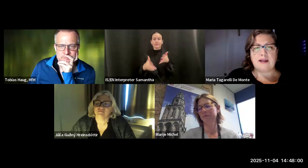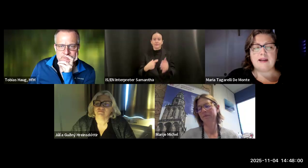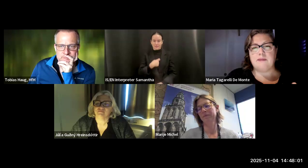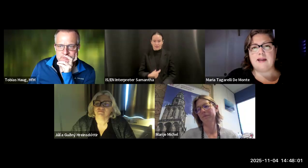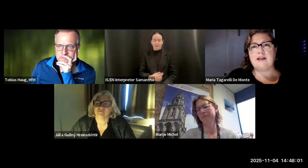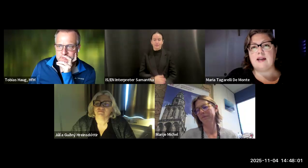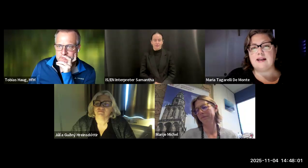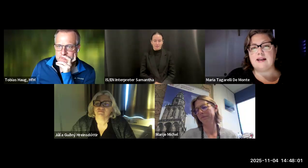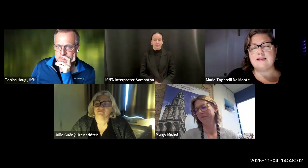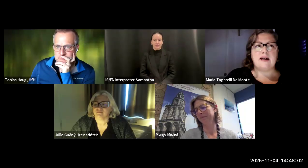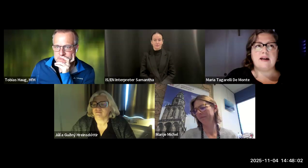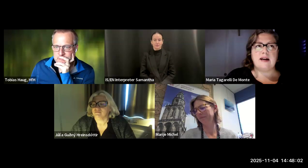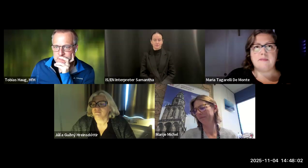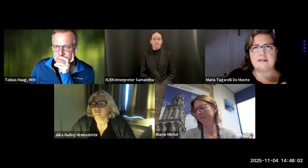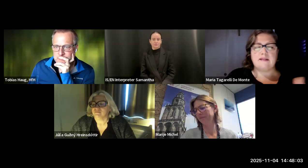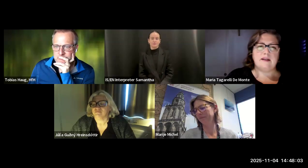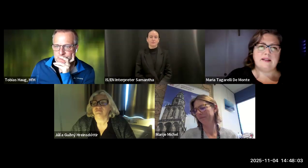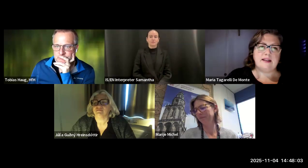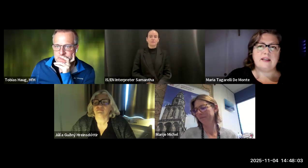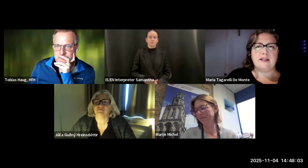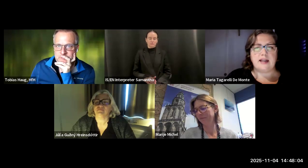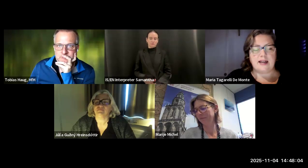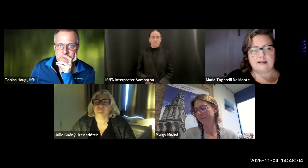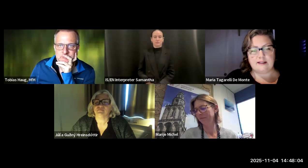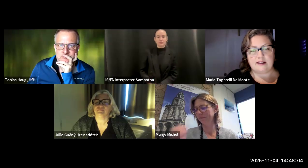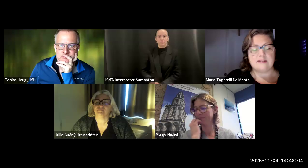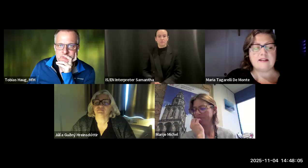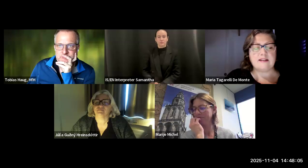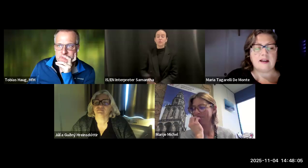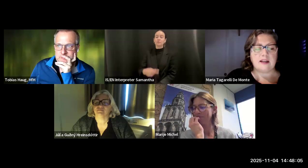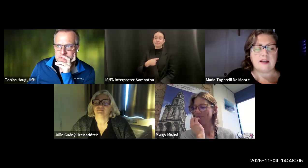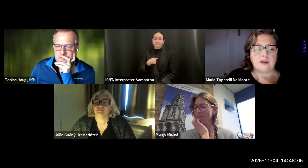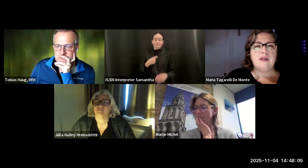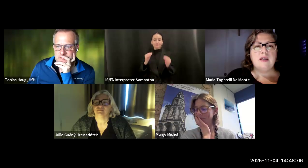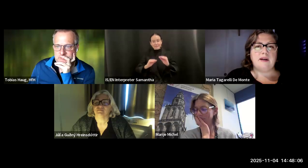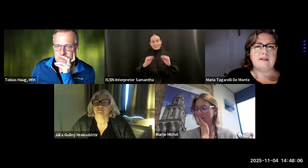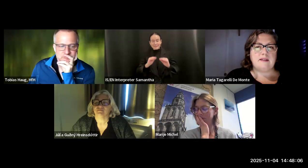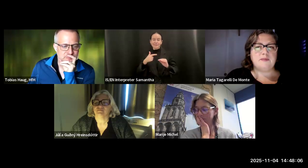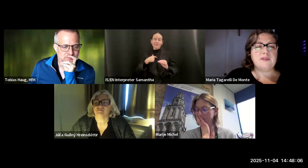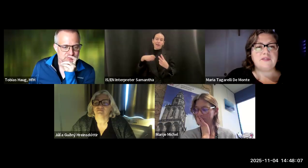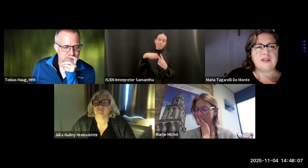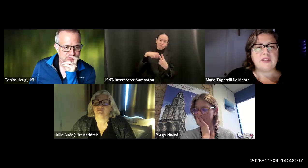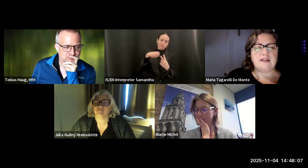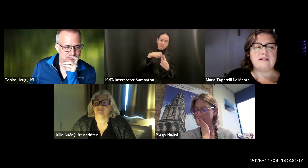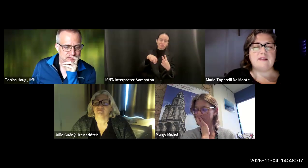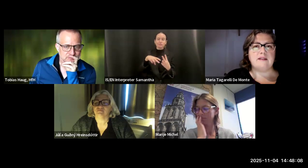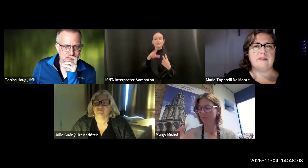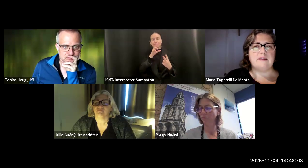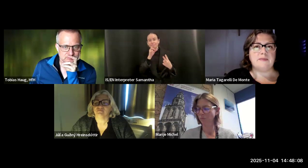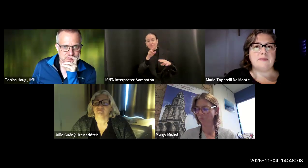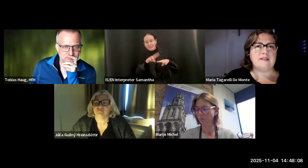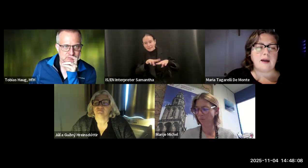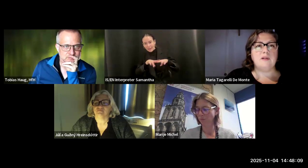of course, in my classes, I mix Italian and Italian Sign Language, but the specific